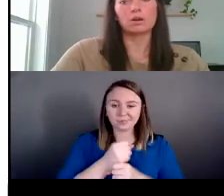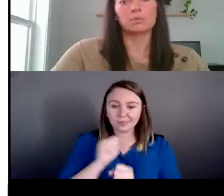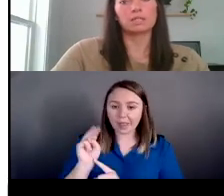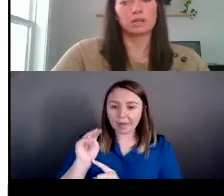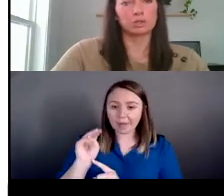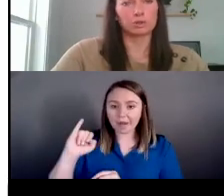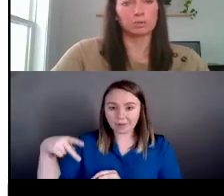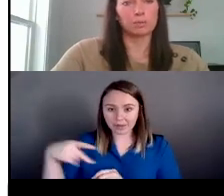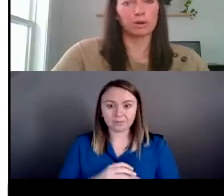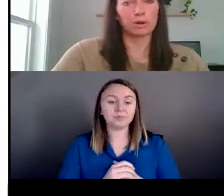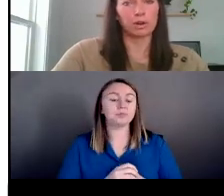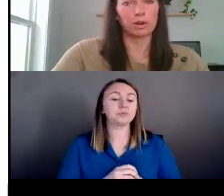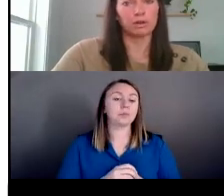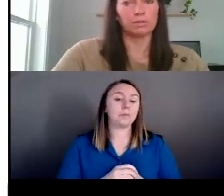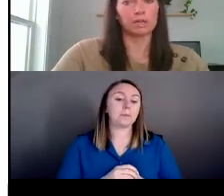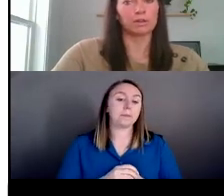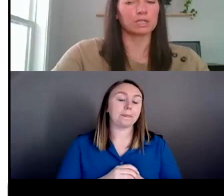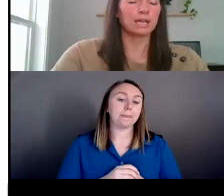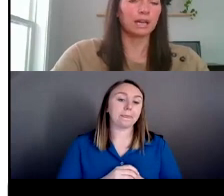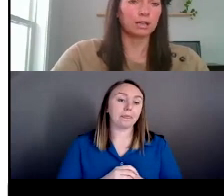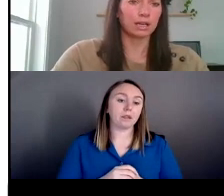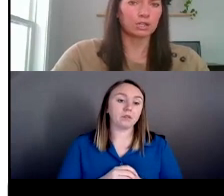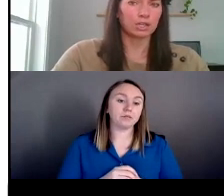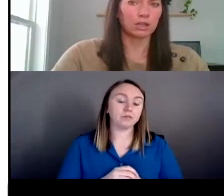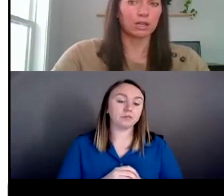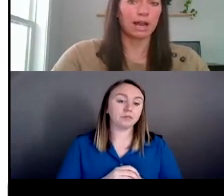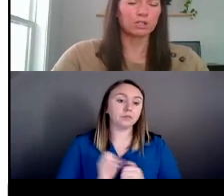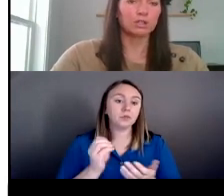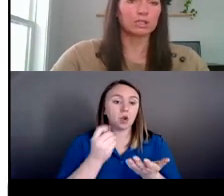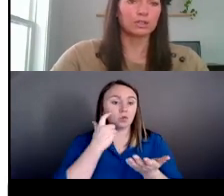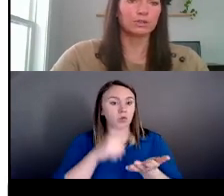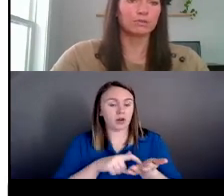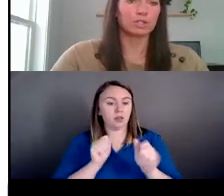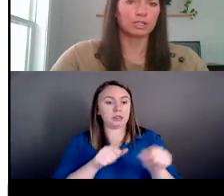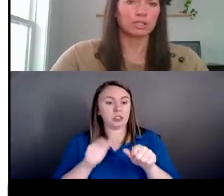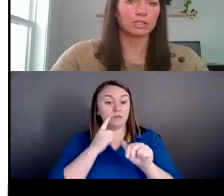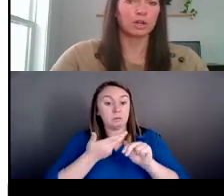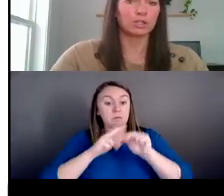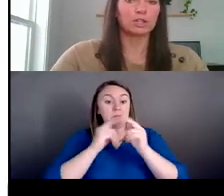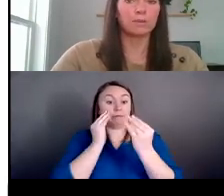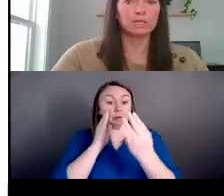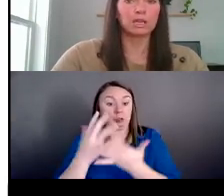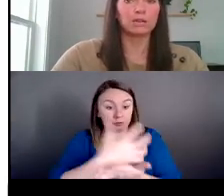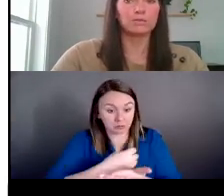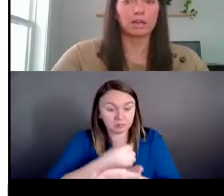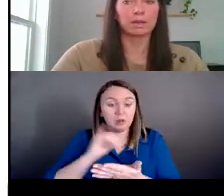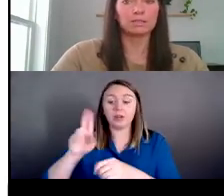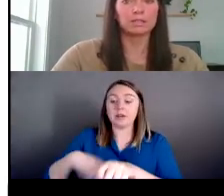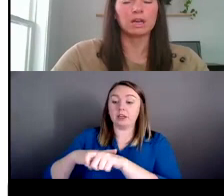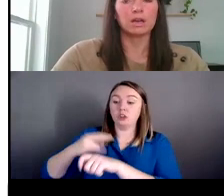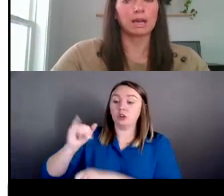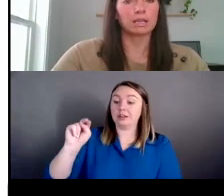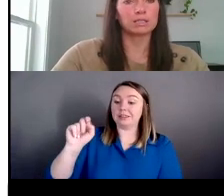our potential to be part of the increased data collection, the National Institute of Justice launched an update of